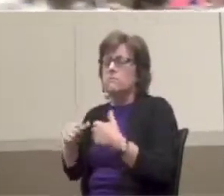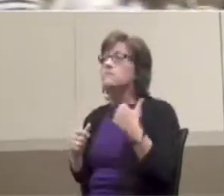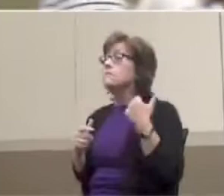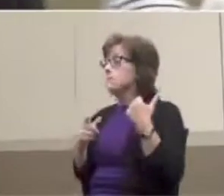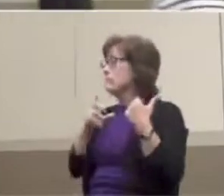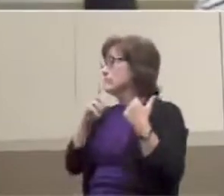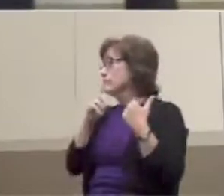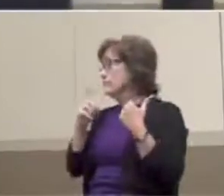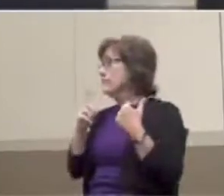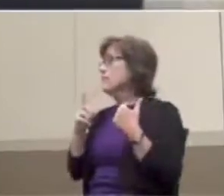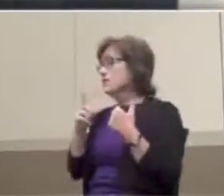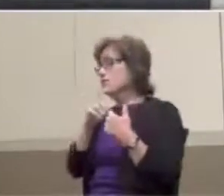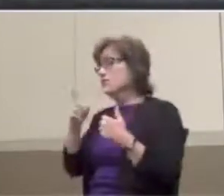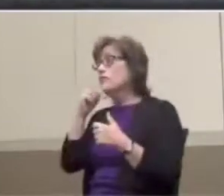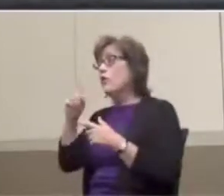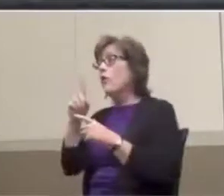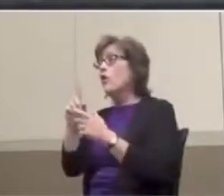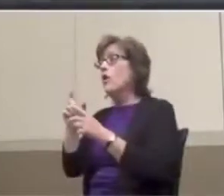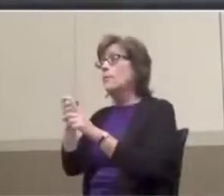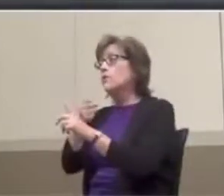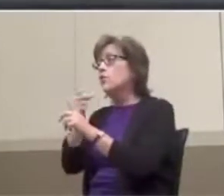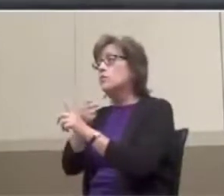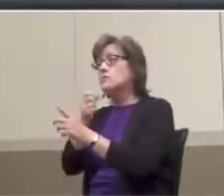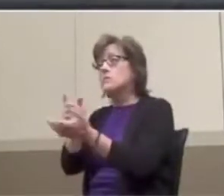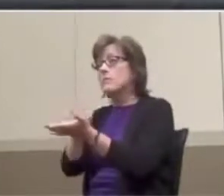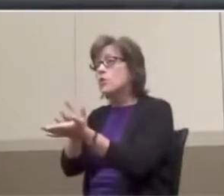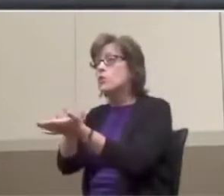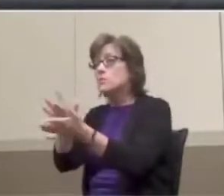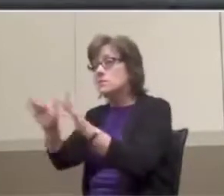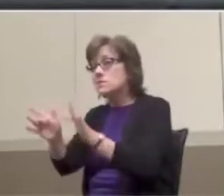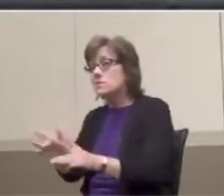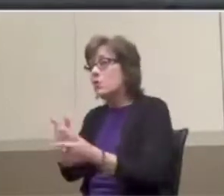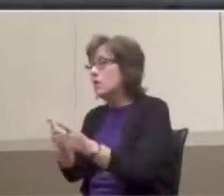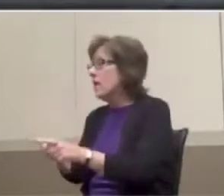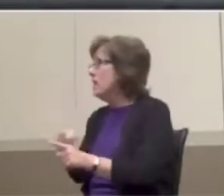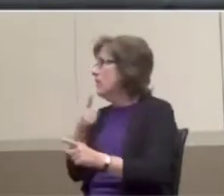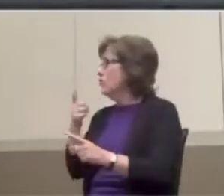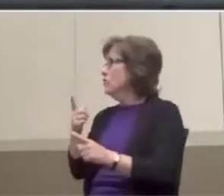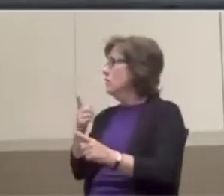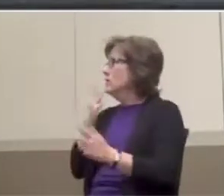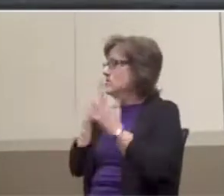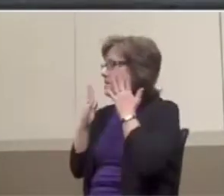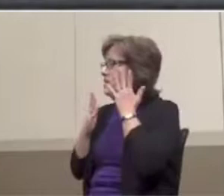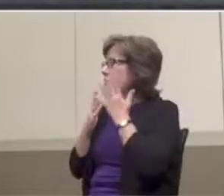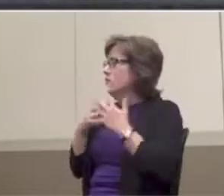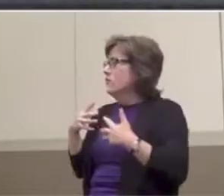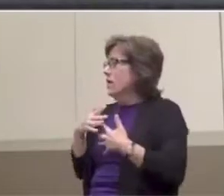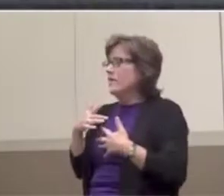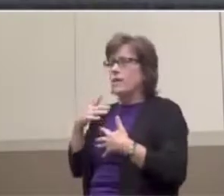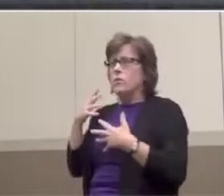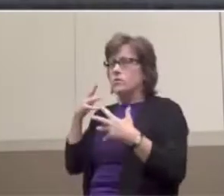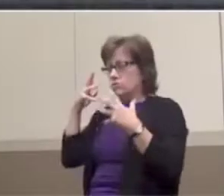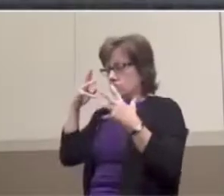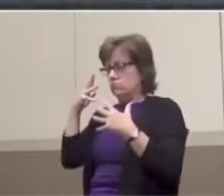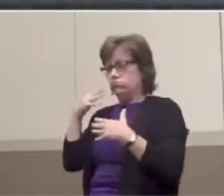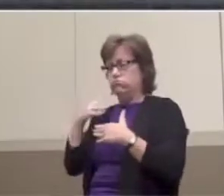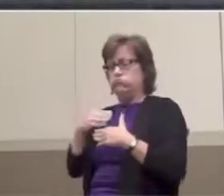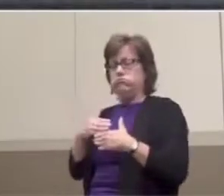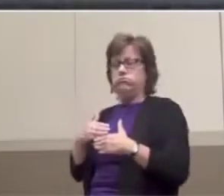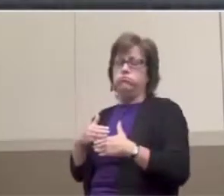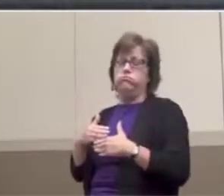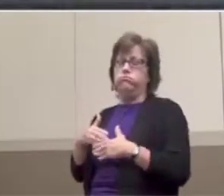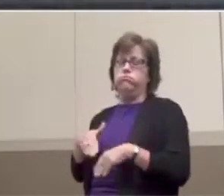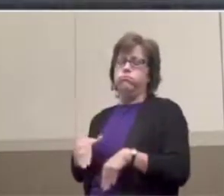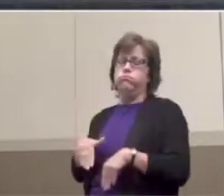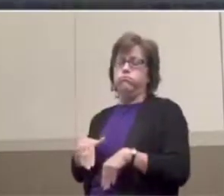with abuse, right? If there's abuse going on and they're ashamed or afraid, they would start shutting down. Another con that I'd like